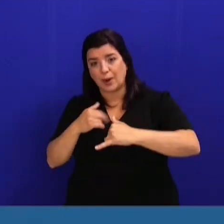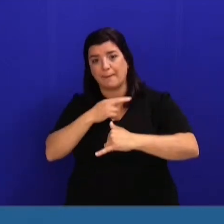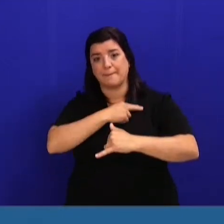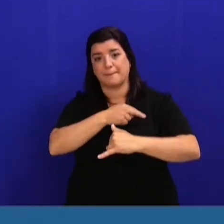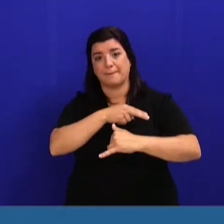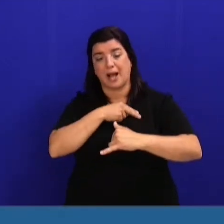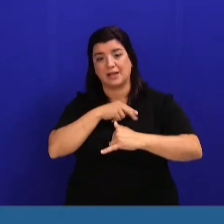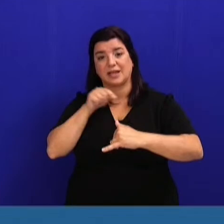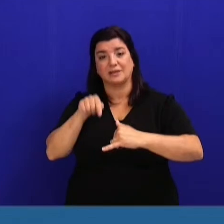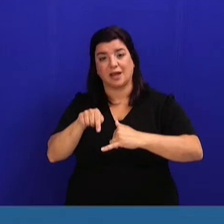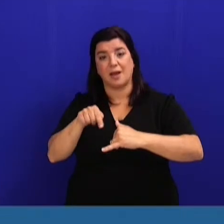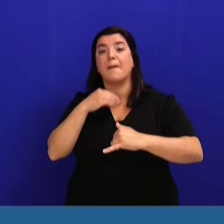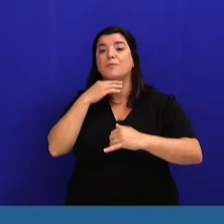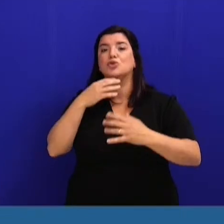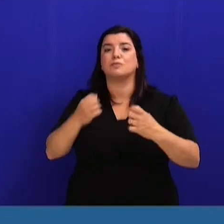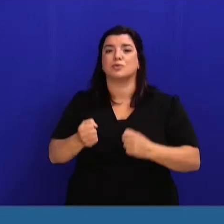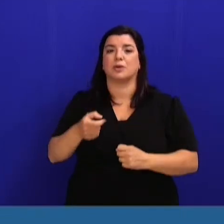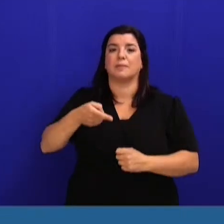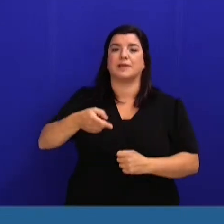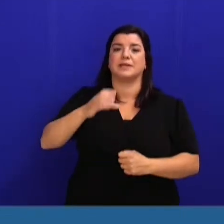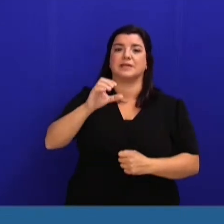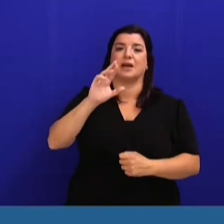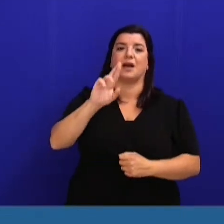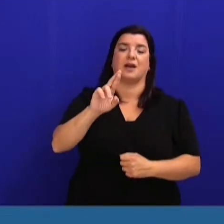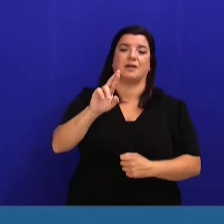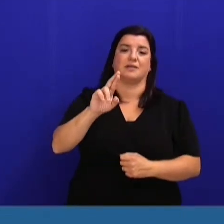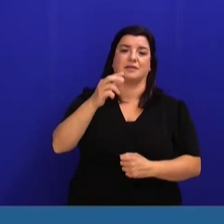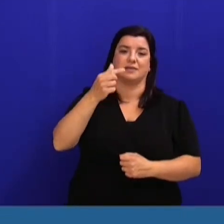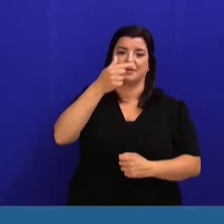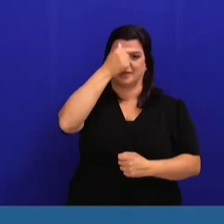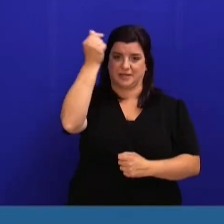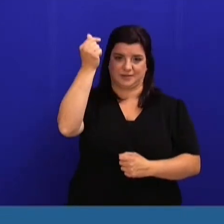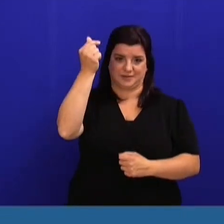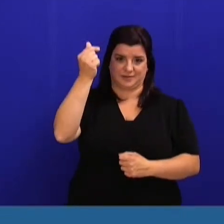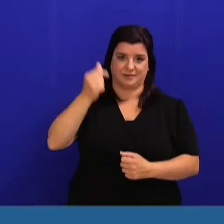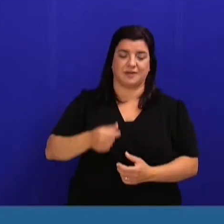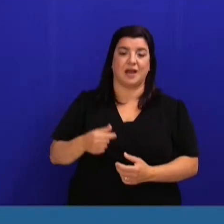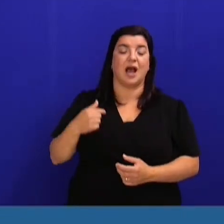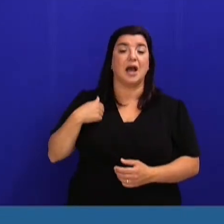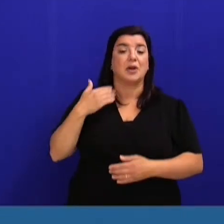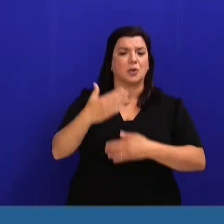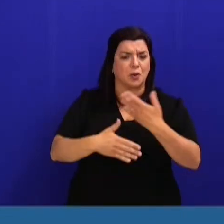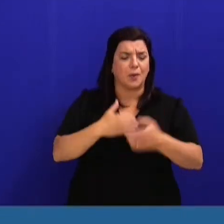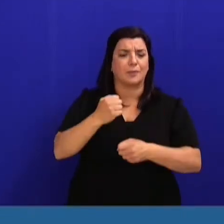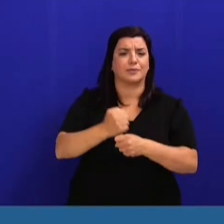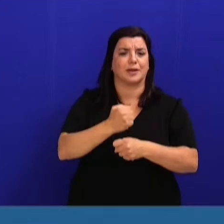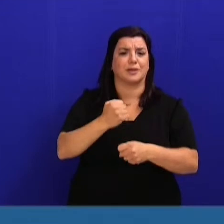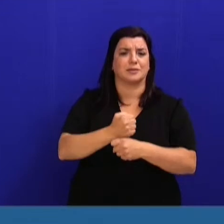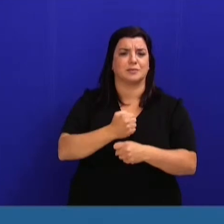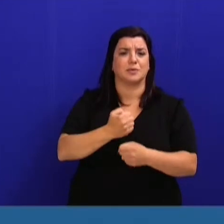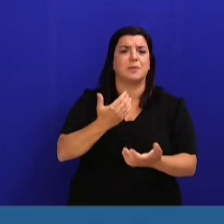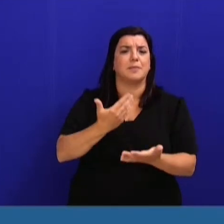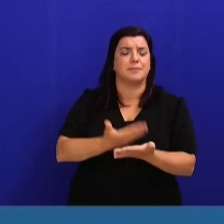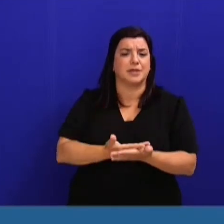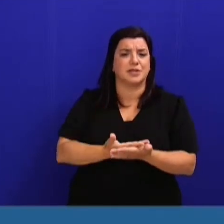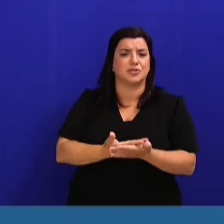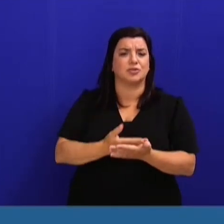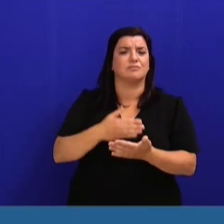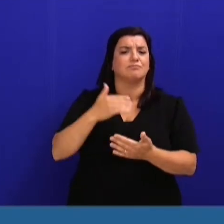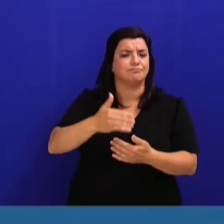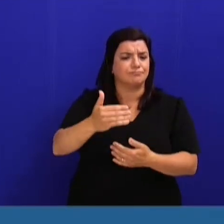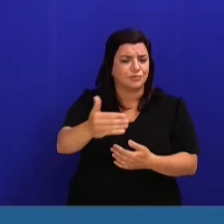jagħmlu l-PCR test li huwa obbligu bil-liġi. U aħna wkoll għajna dejjem bil-ħidma biex eventwalment aħna wkoll nkun nistgħu